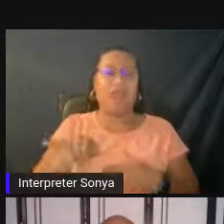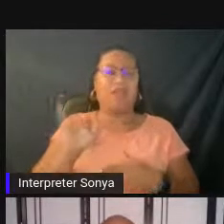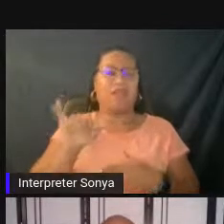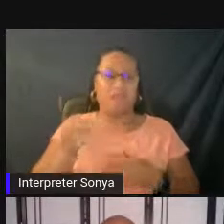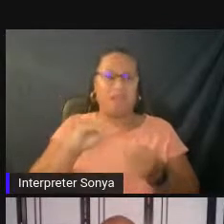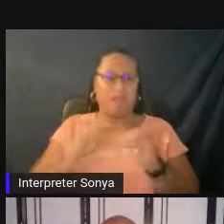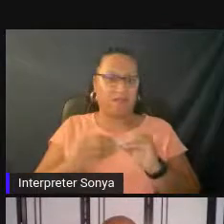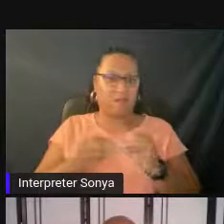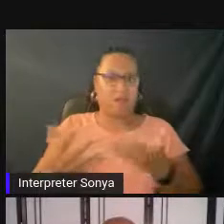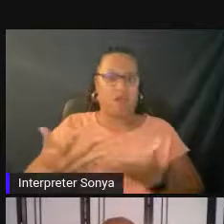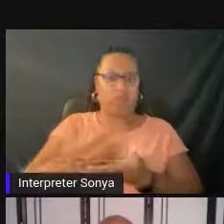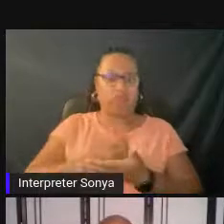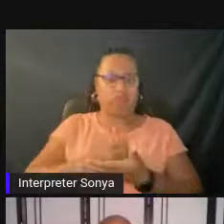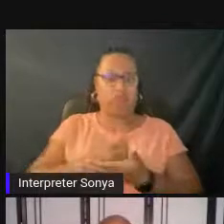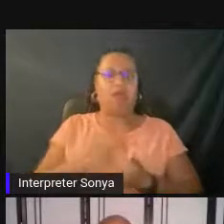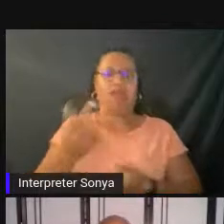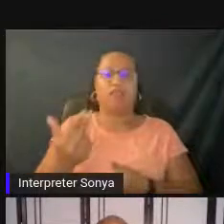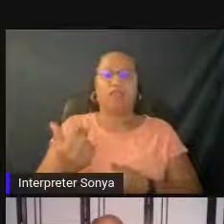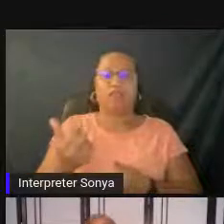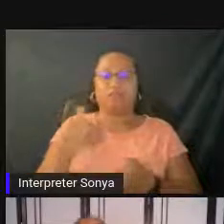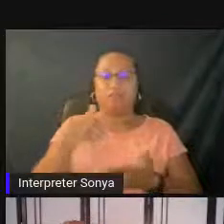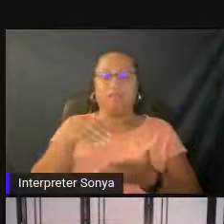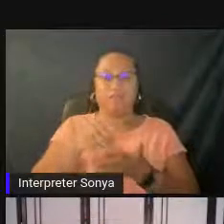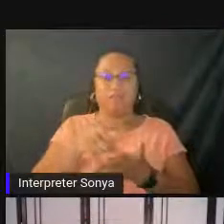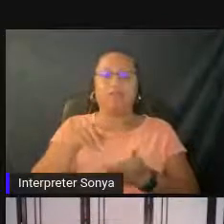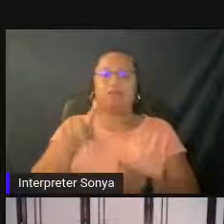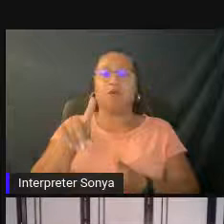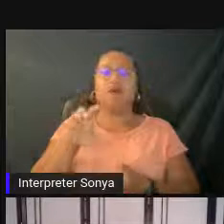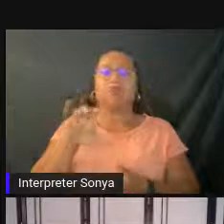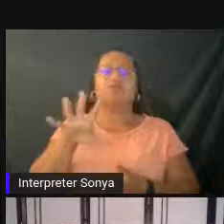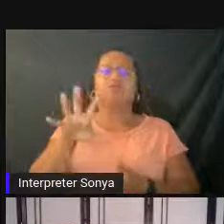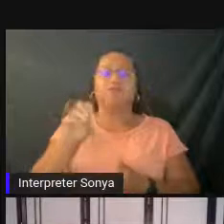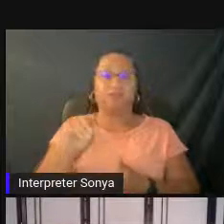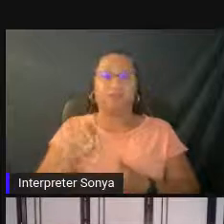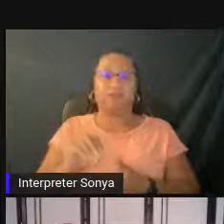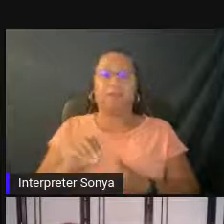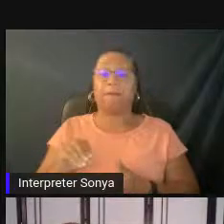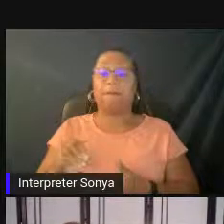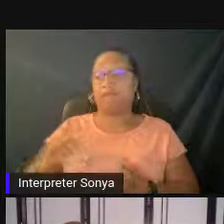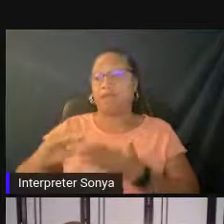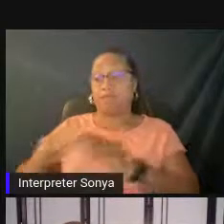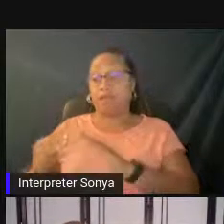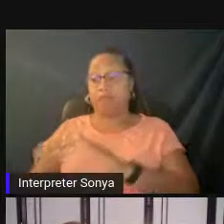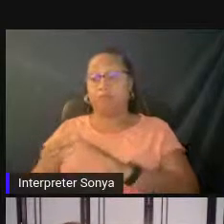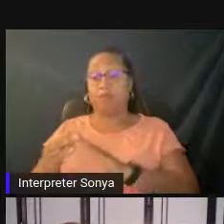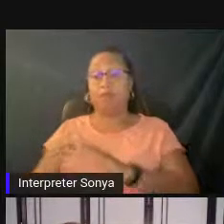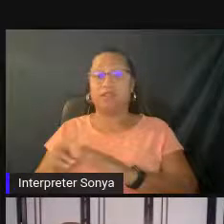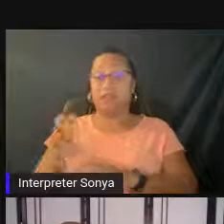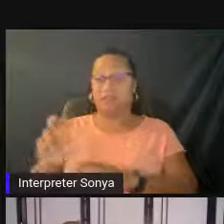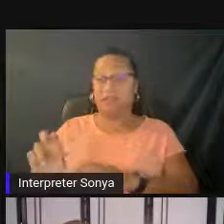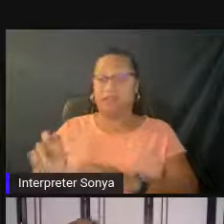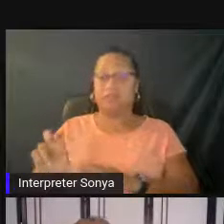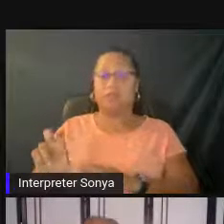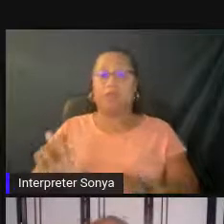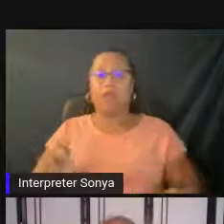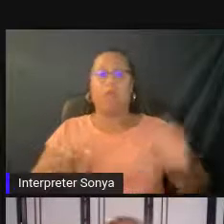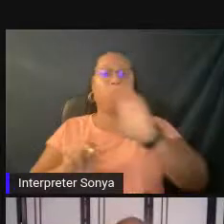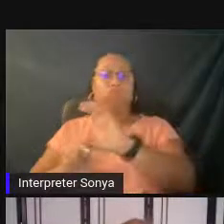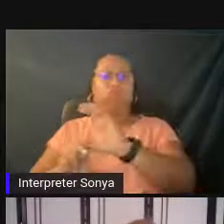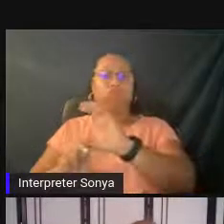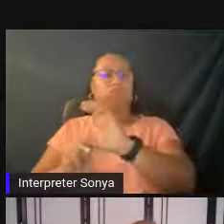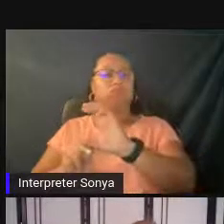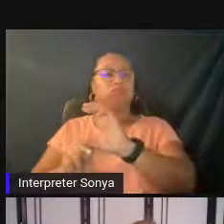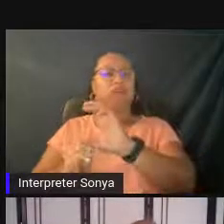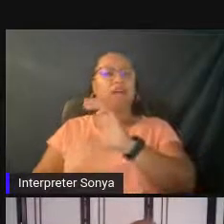is $13,150. The community's matching pledge, also $50,000 on top